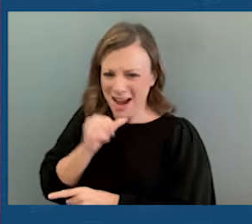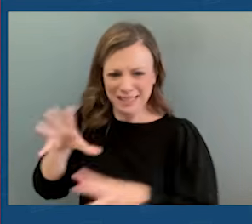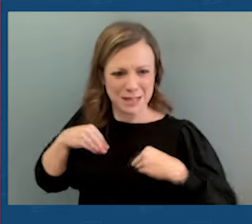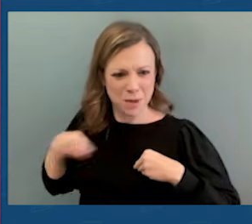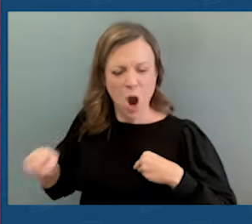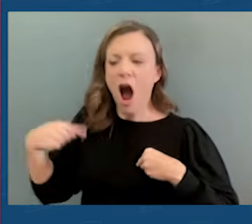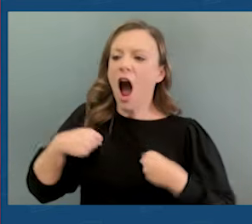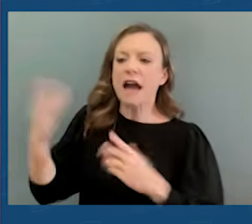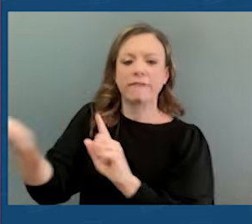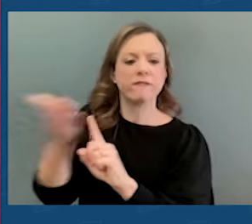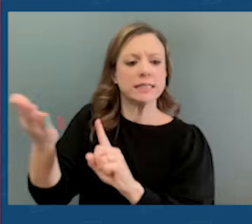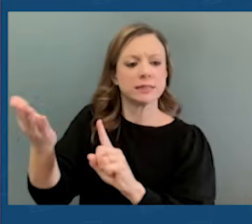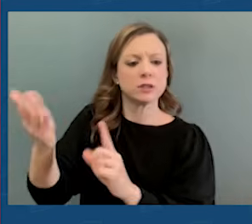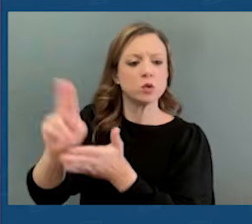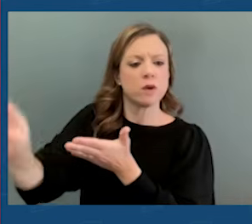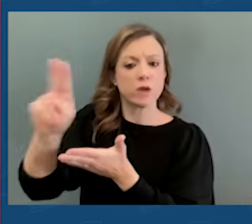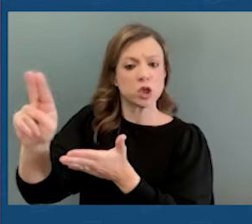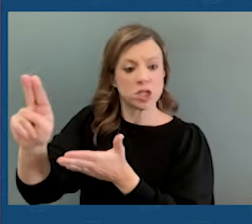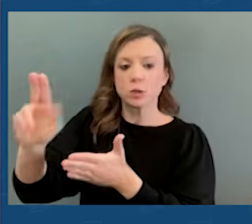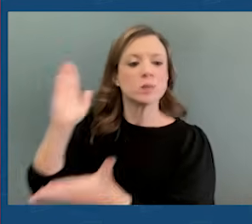right, and they did.